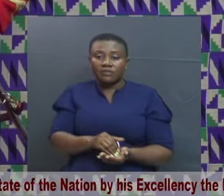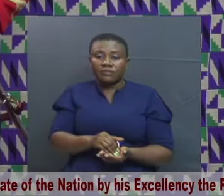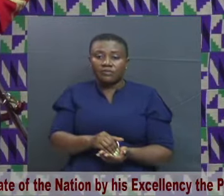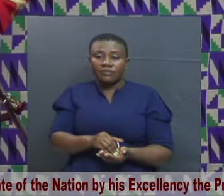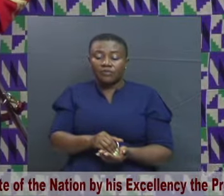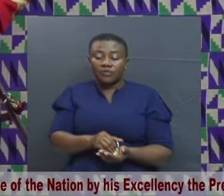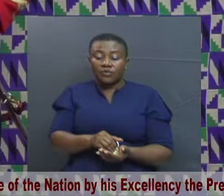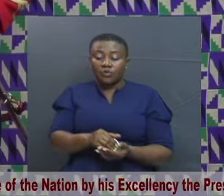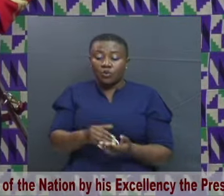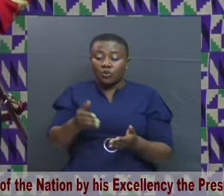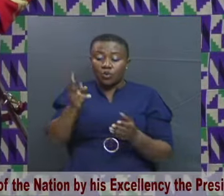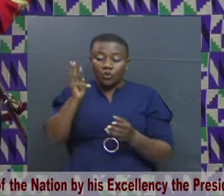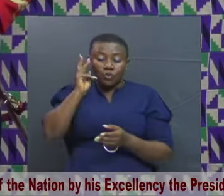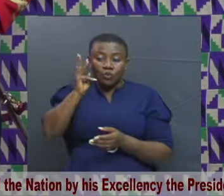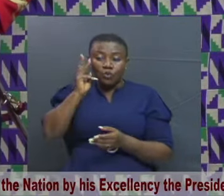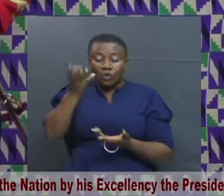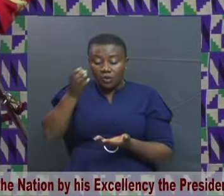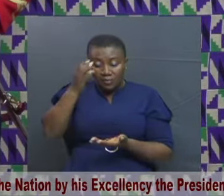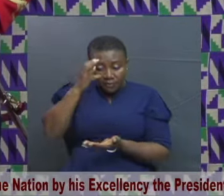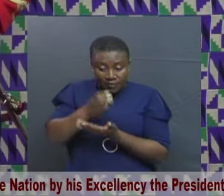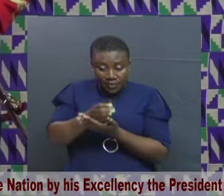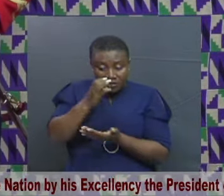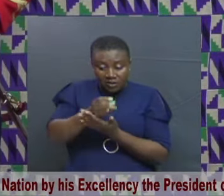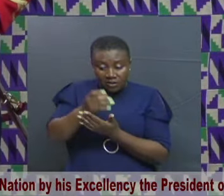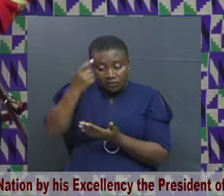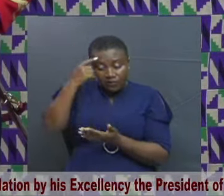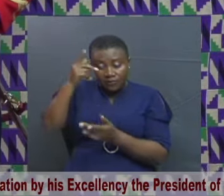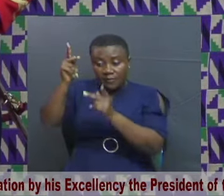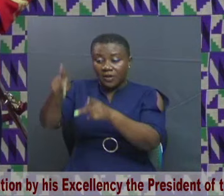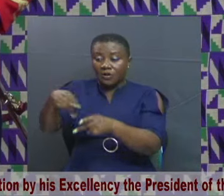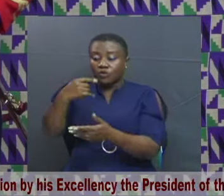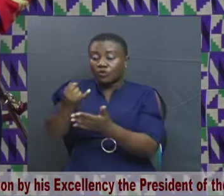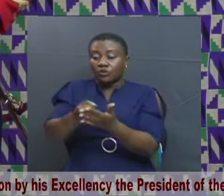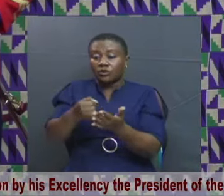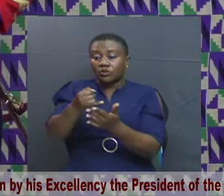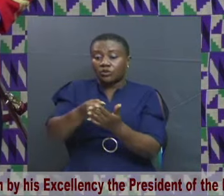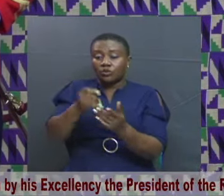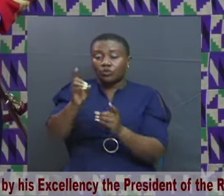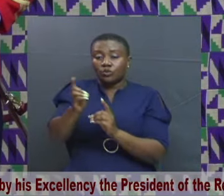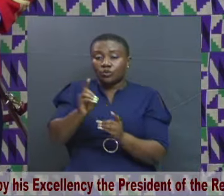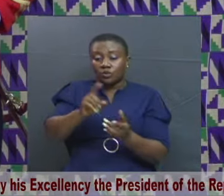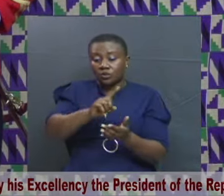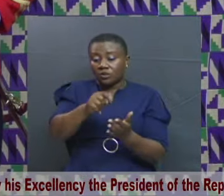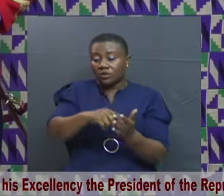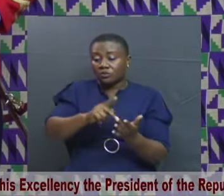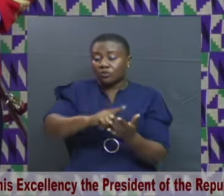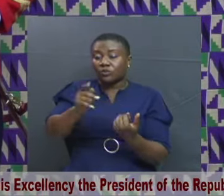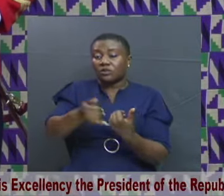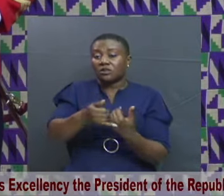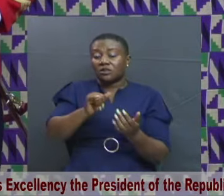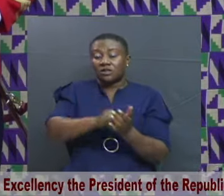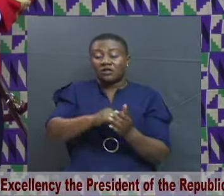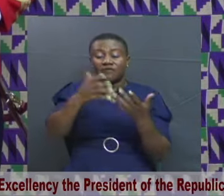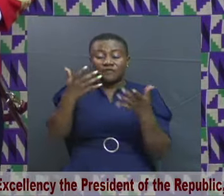will pictures of an artist impression be offered as projects that have been